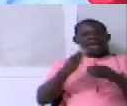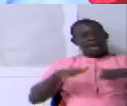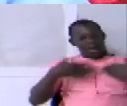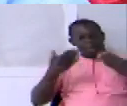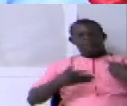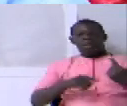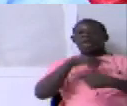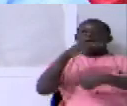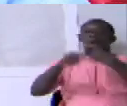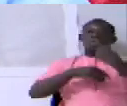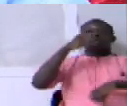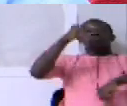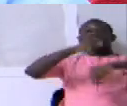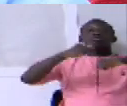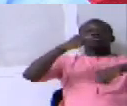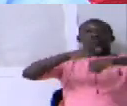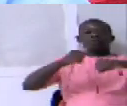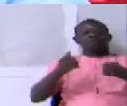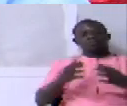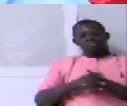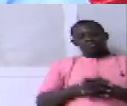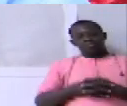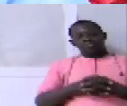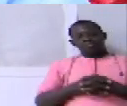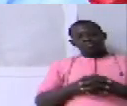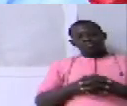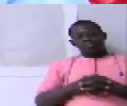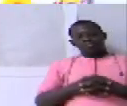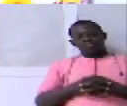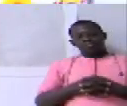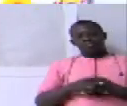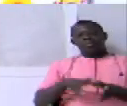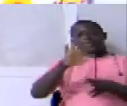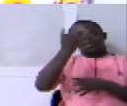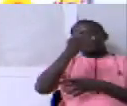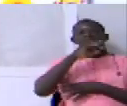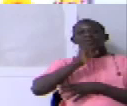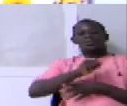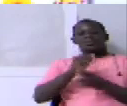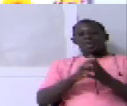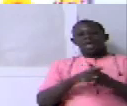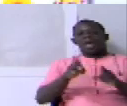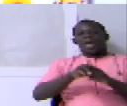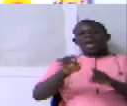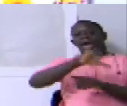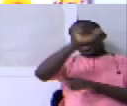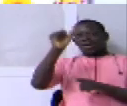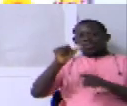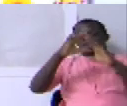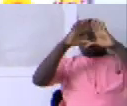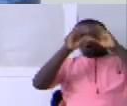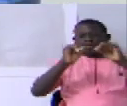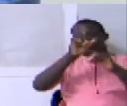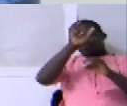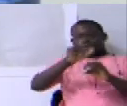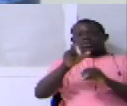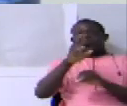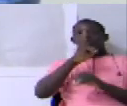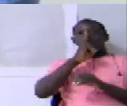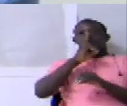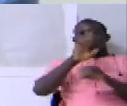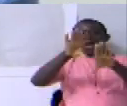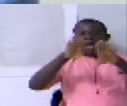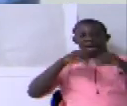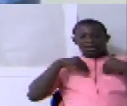tajire ya mutale wala ya tale naketa. Yes, sir. And that officer who accepted